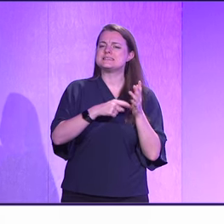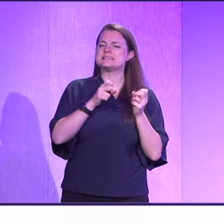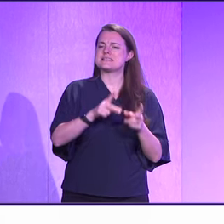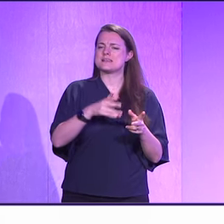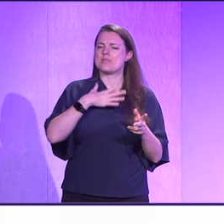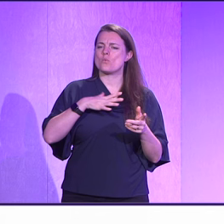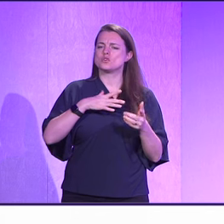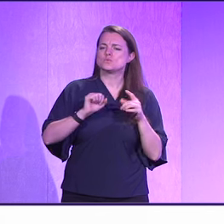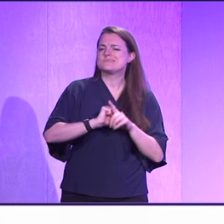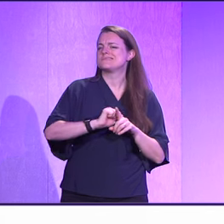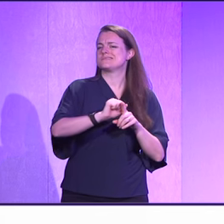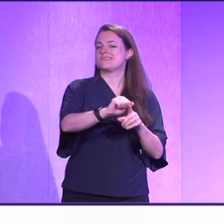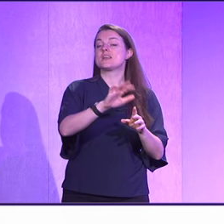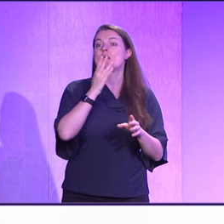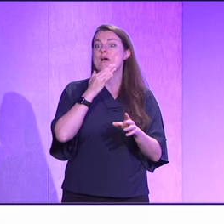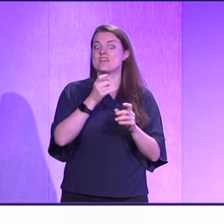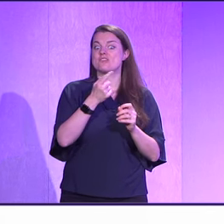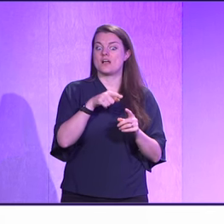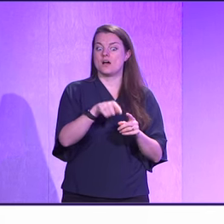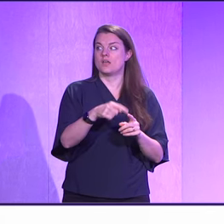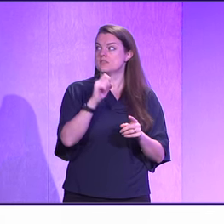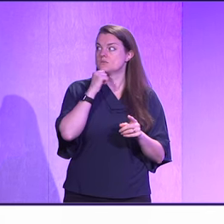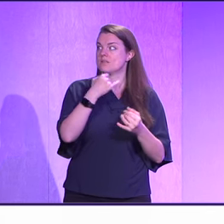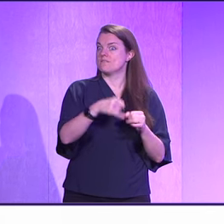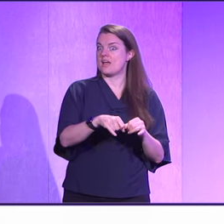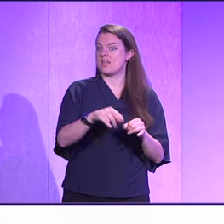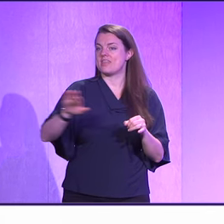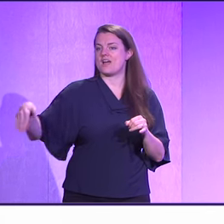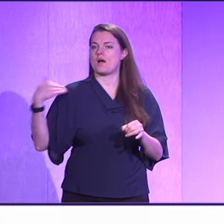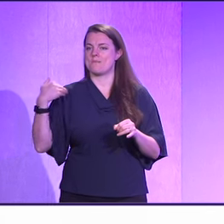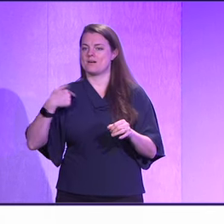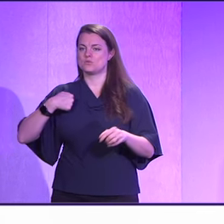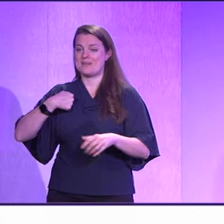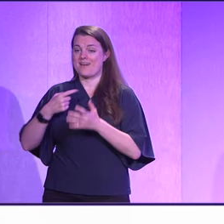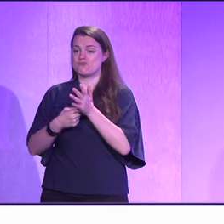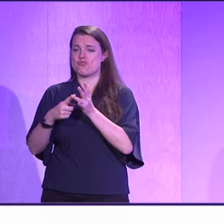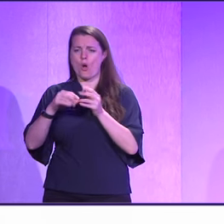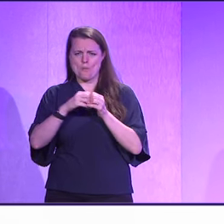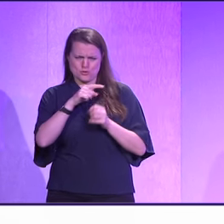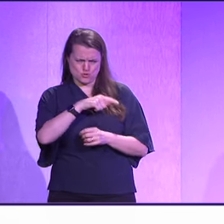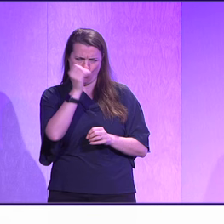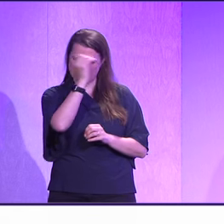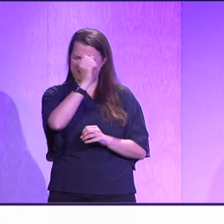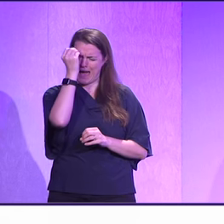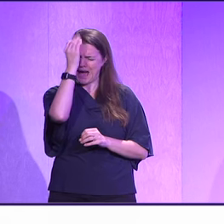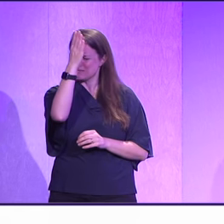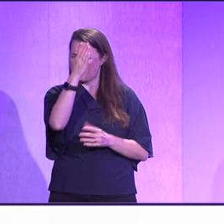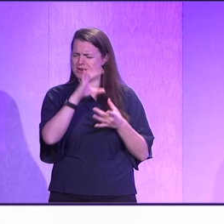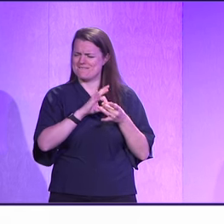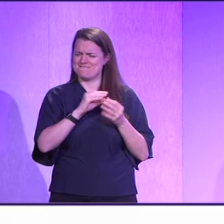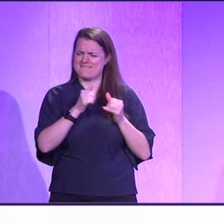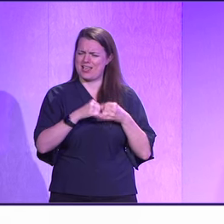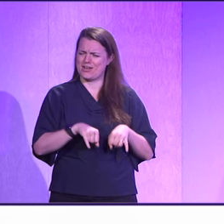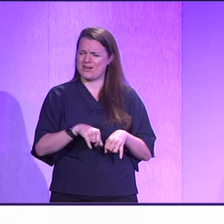modernizing. And when they realized it was going to fail, they said, hey, Rob, you seem to know about failure. Can you come and talk to us about this and see if there's anything you can